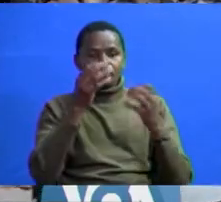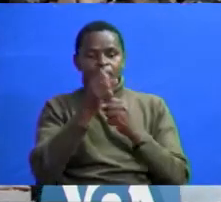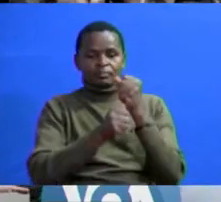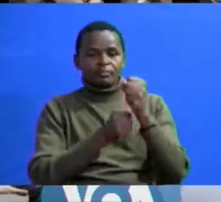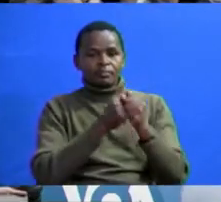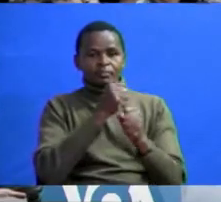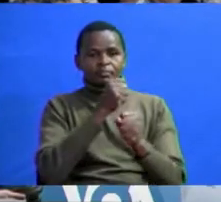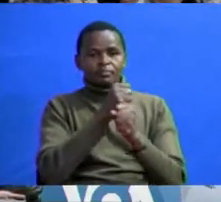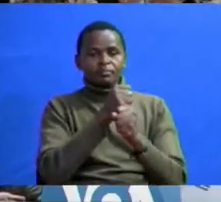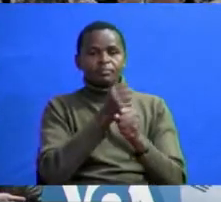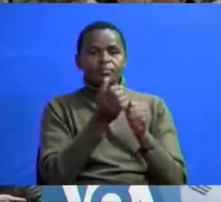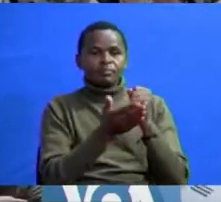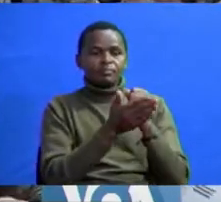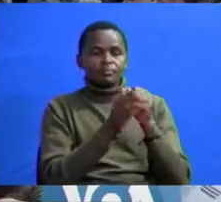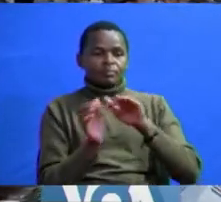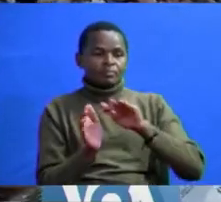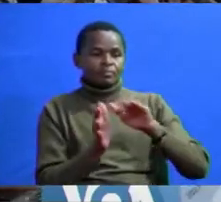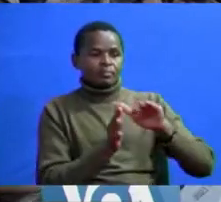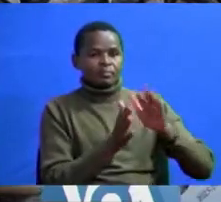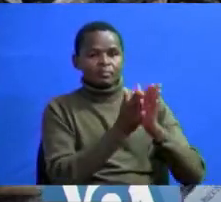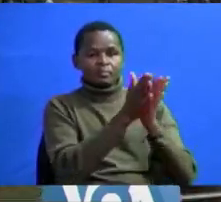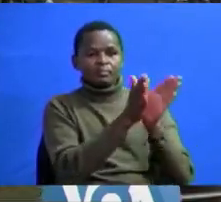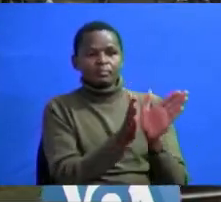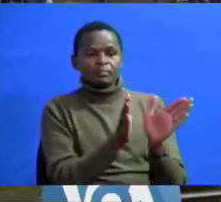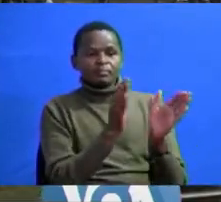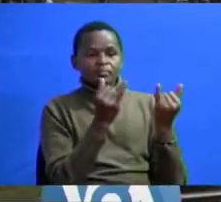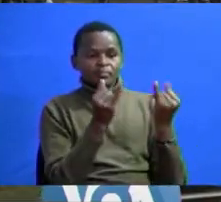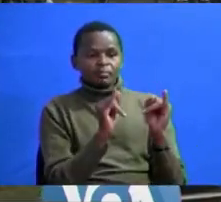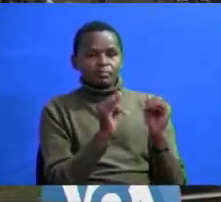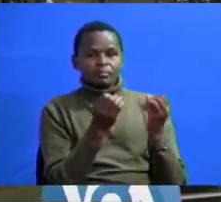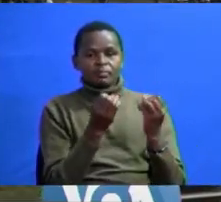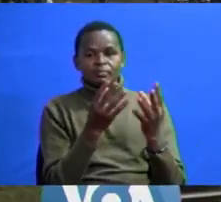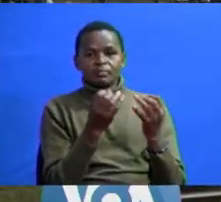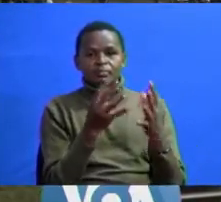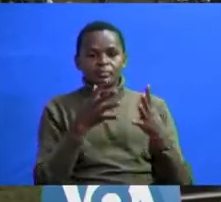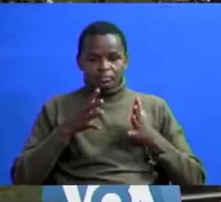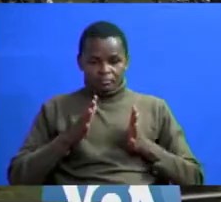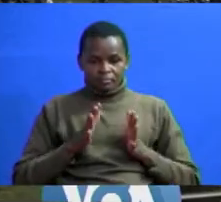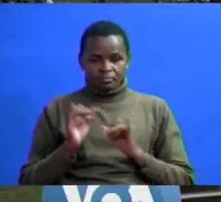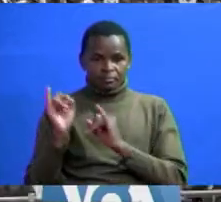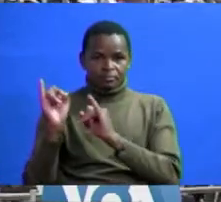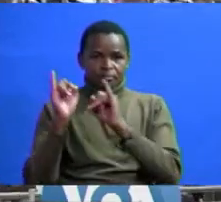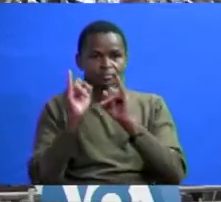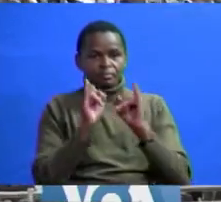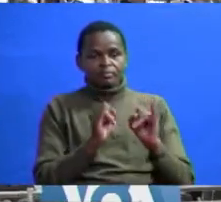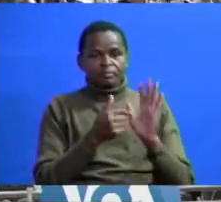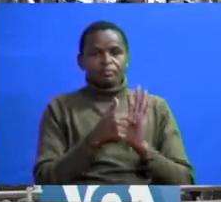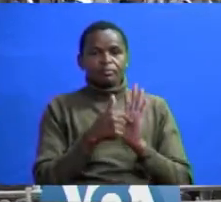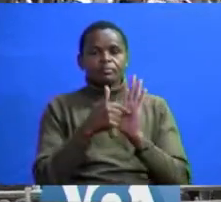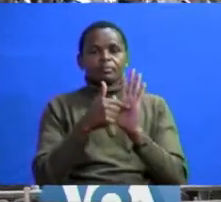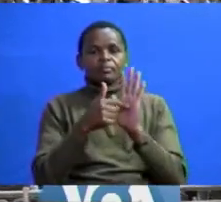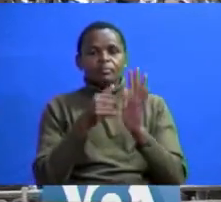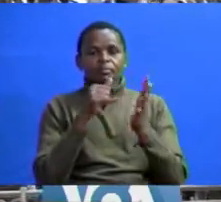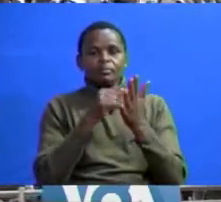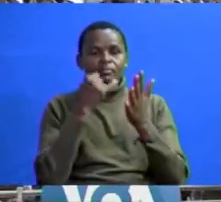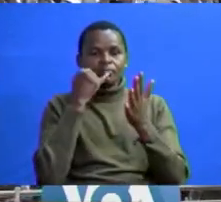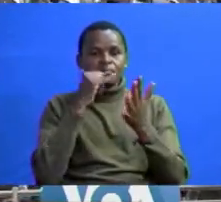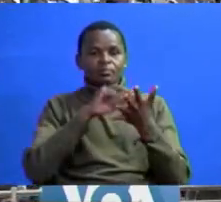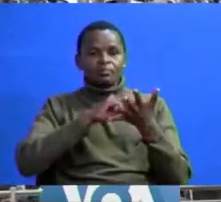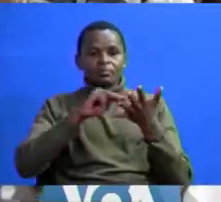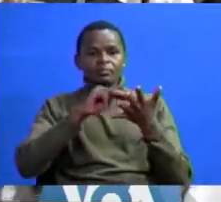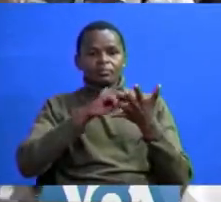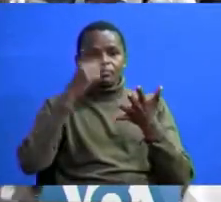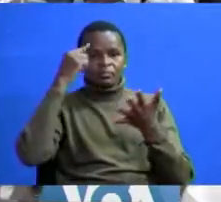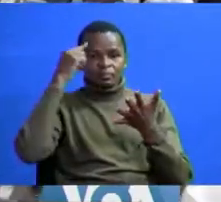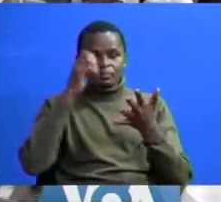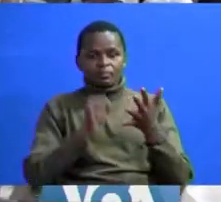this were held away from the public eye. Now, hundreds of civilians are invited to watch the show. It's a message of reassurance for